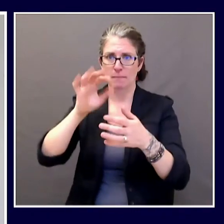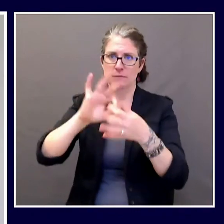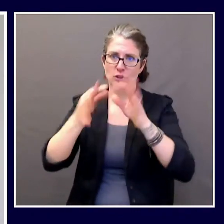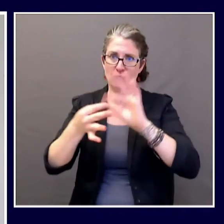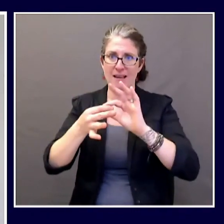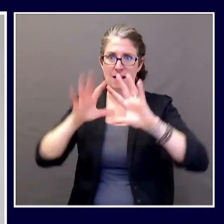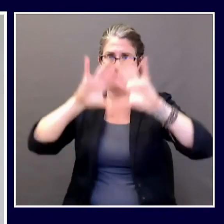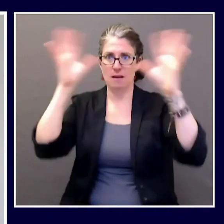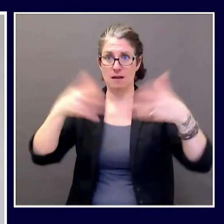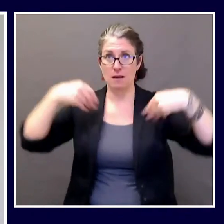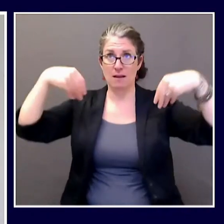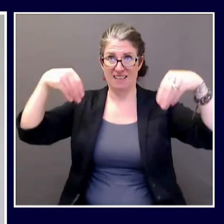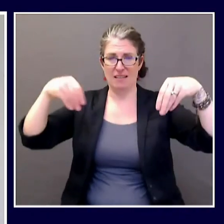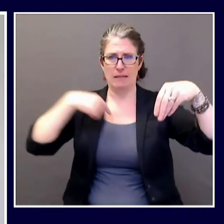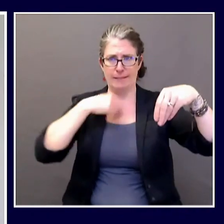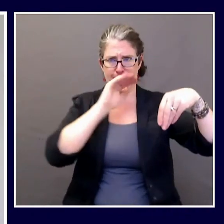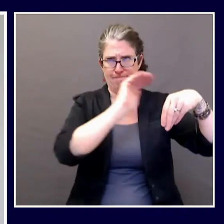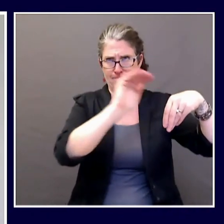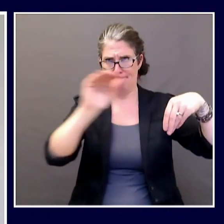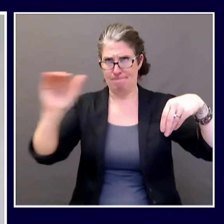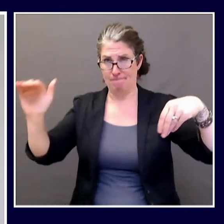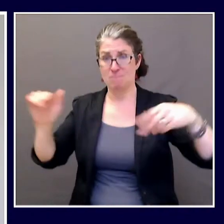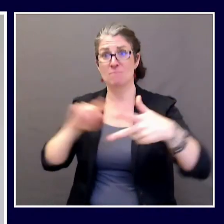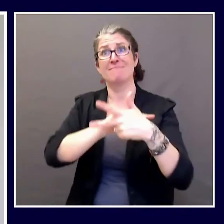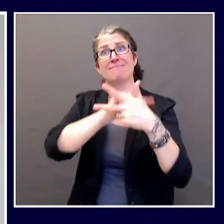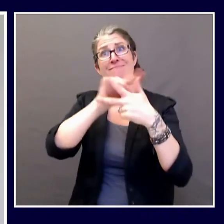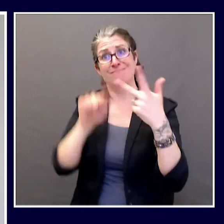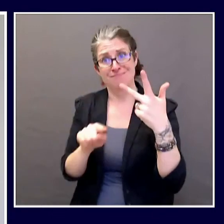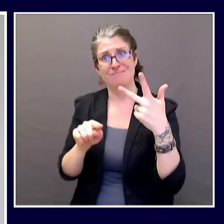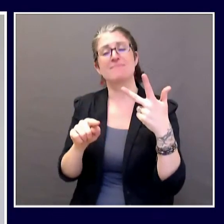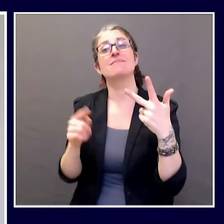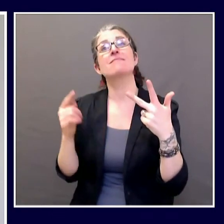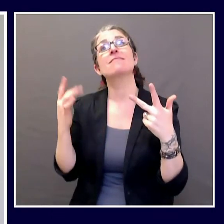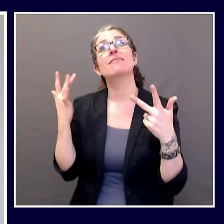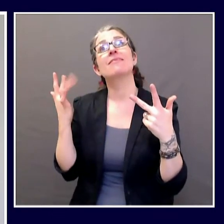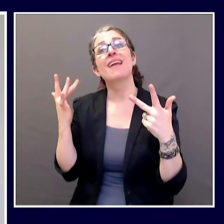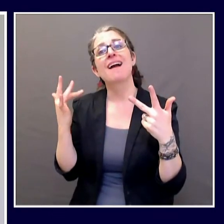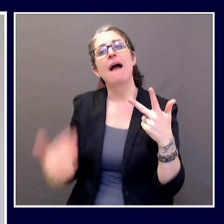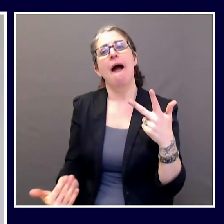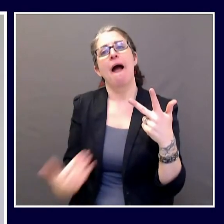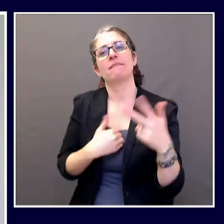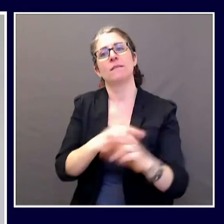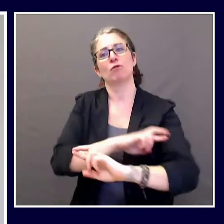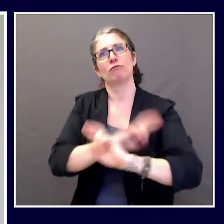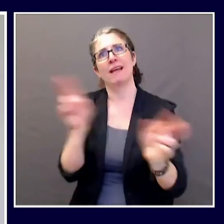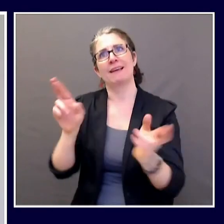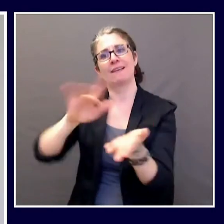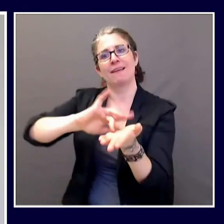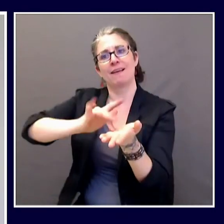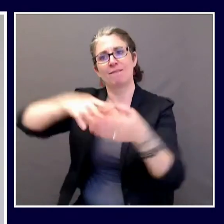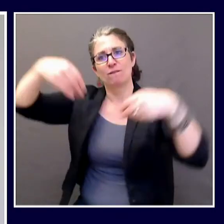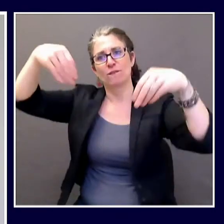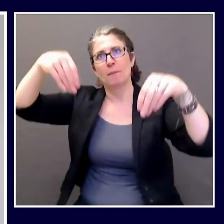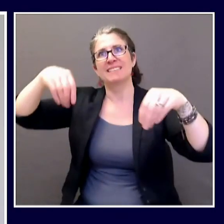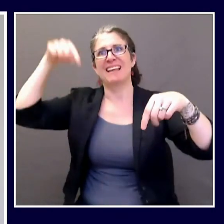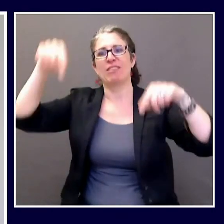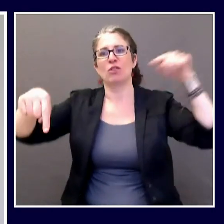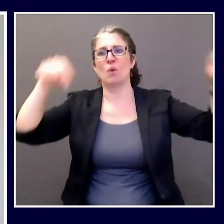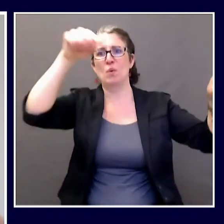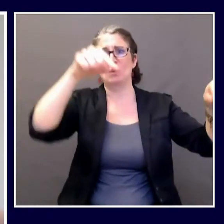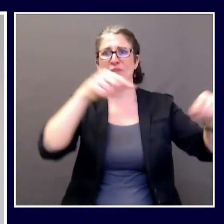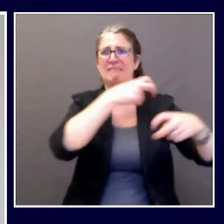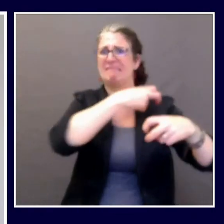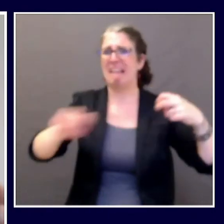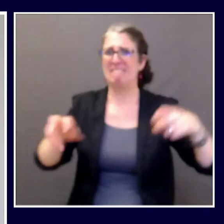as activated specific stores in areas and counties of need. And so that was one way that we tried to make